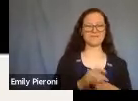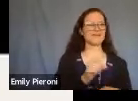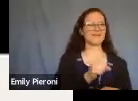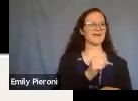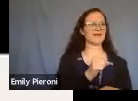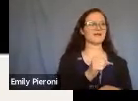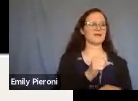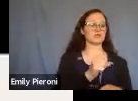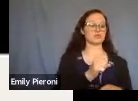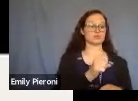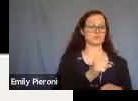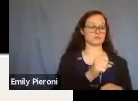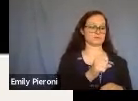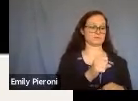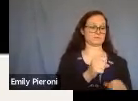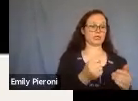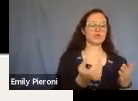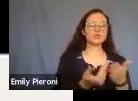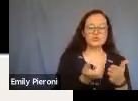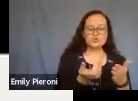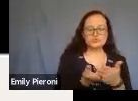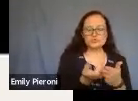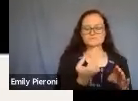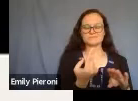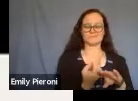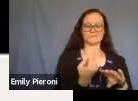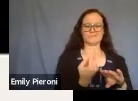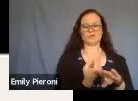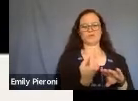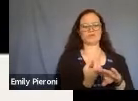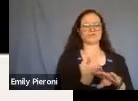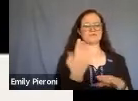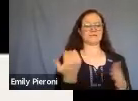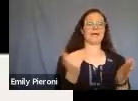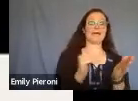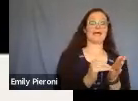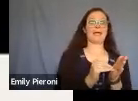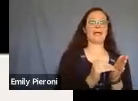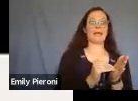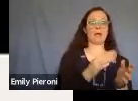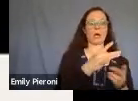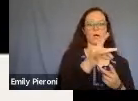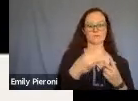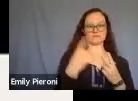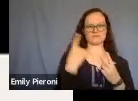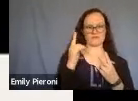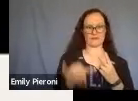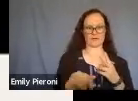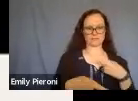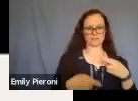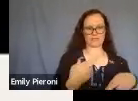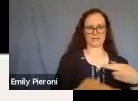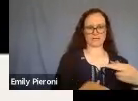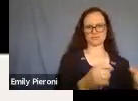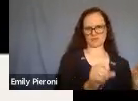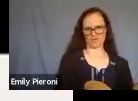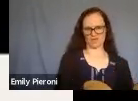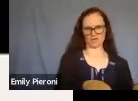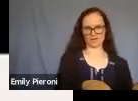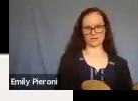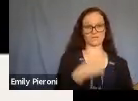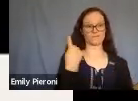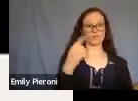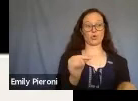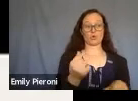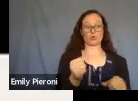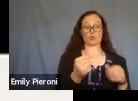recycling options for drip that should be explored more here, and for the greenhouse plastics as well. But